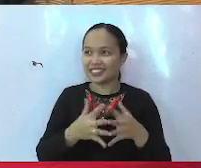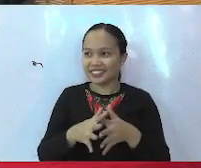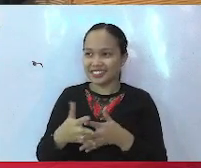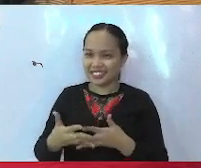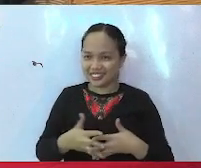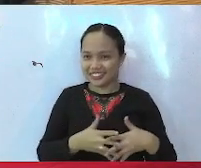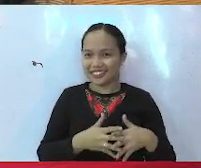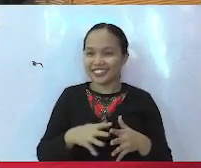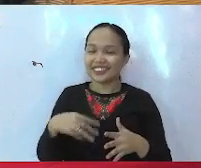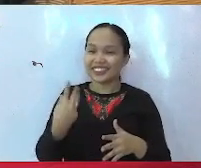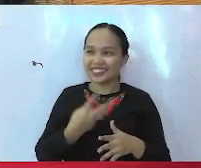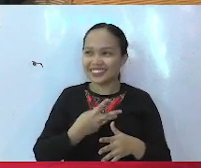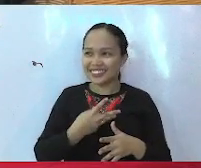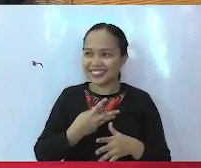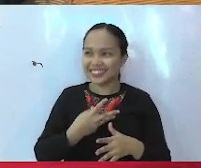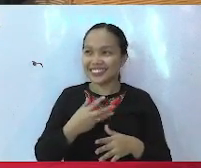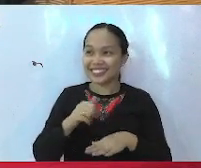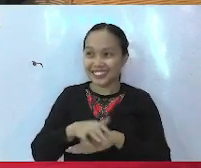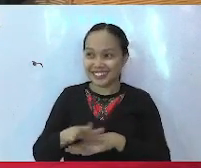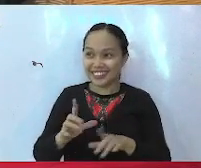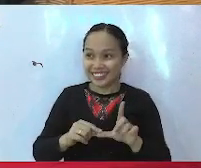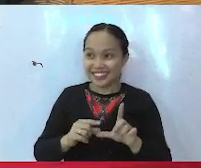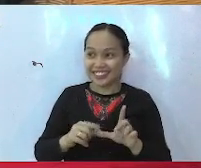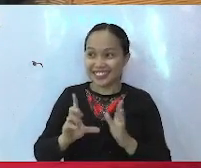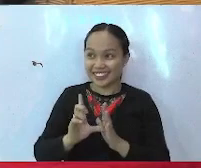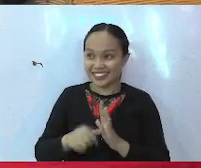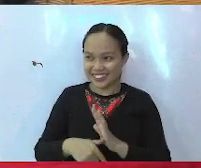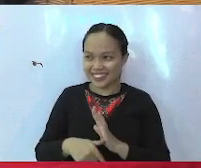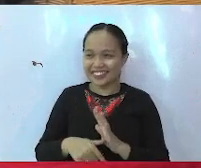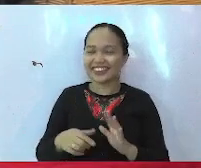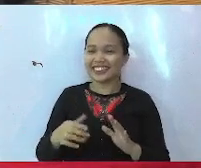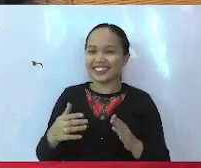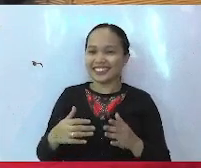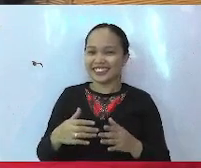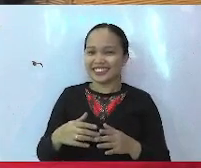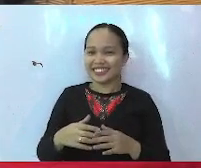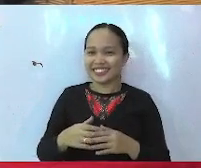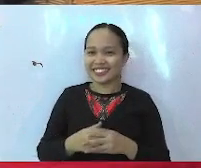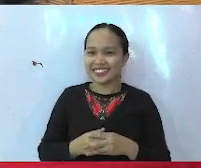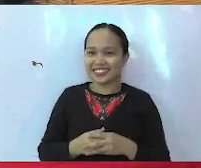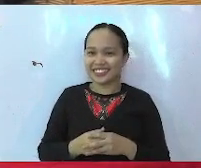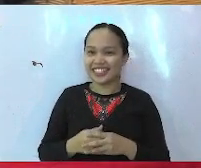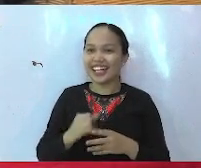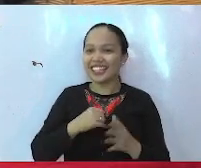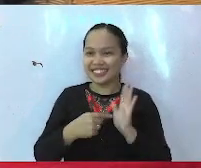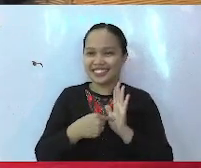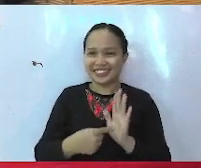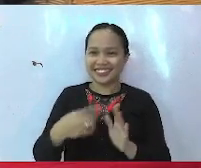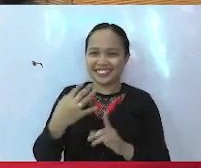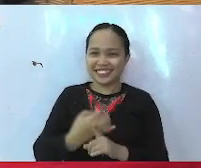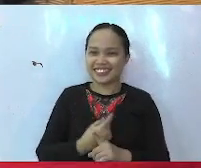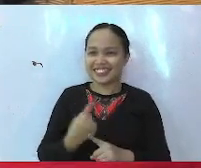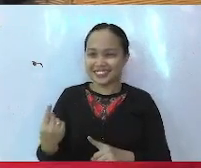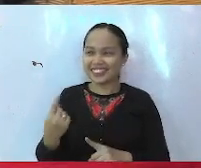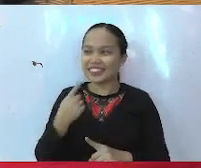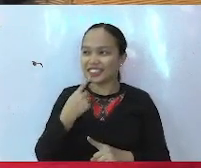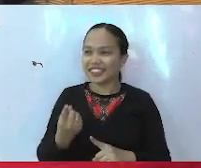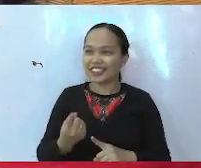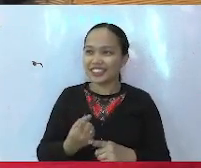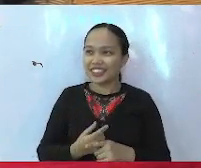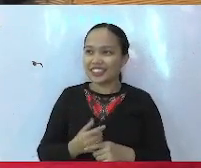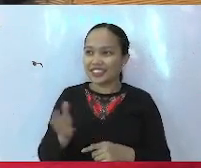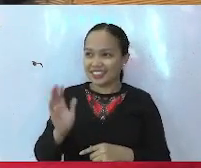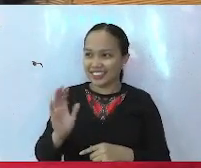see this. We'll send you the link of this. Yeah, I'm gonna show everyone. Yeah, you have to show everyone. Yeah, beat water. Hey, mom and